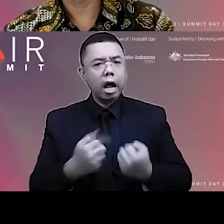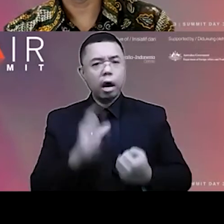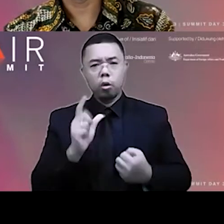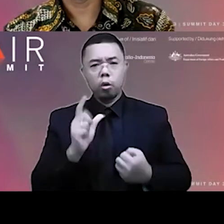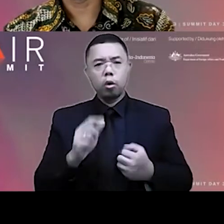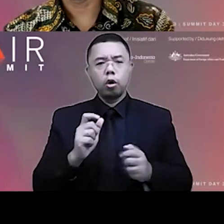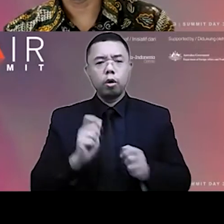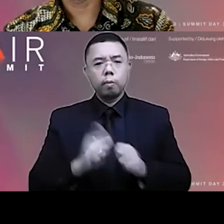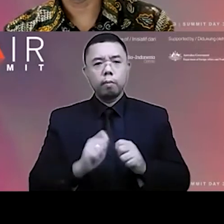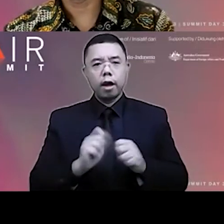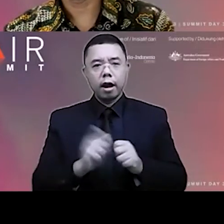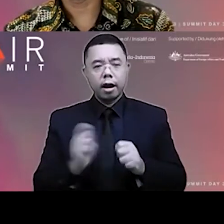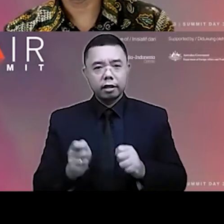Environment,